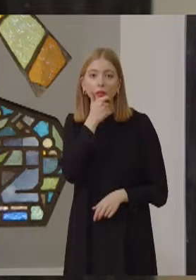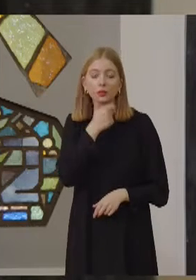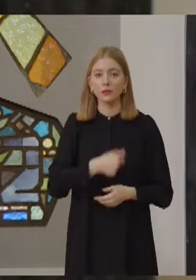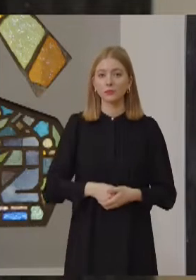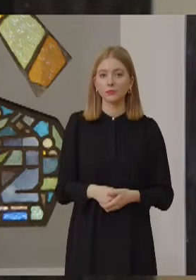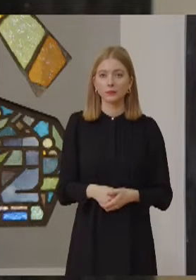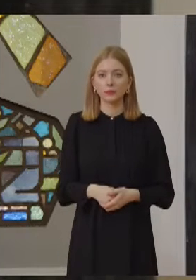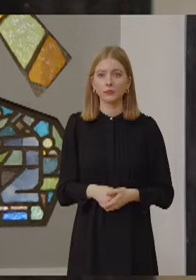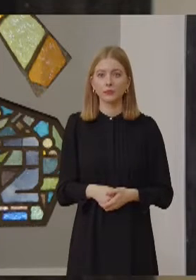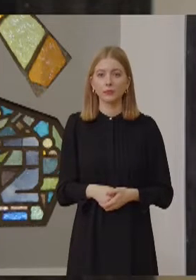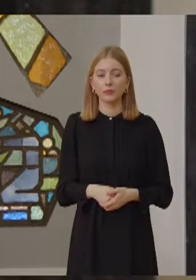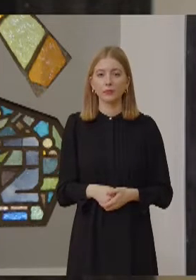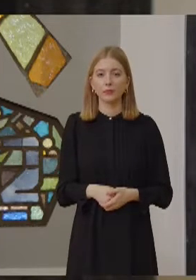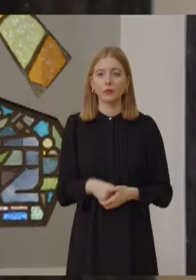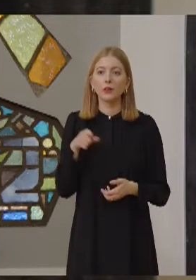and